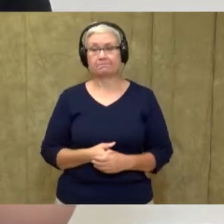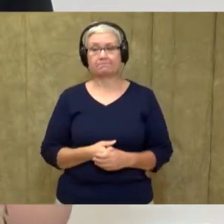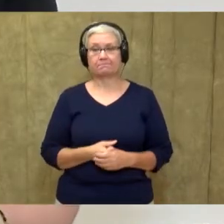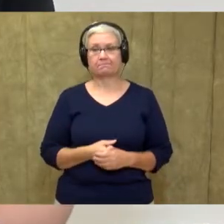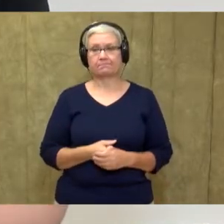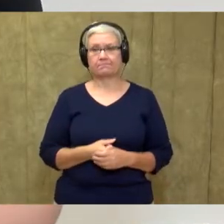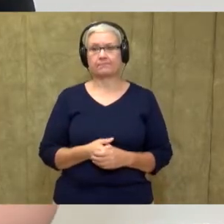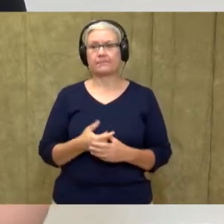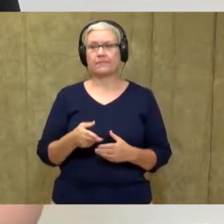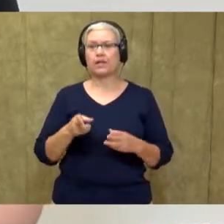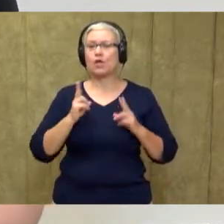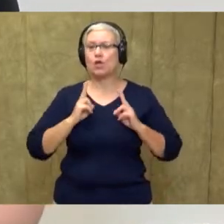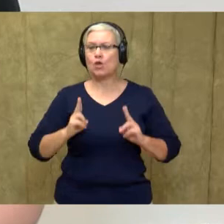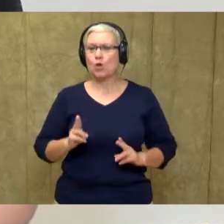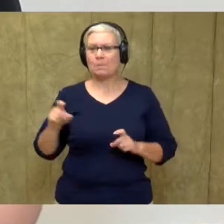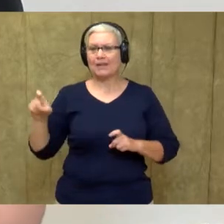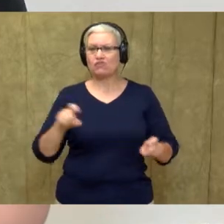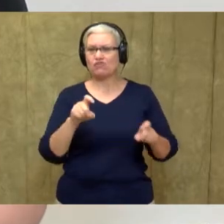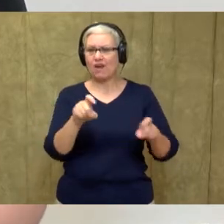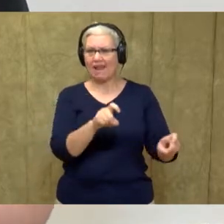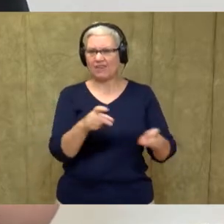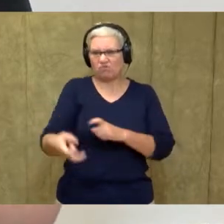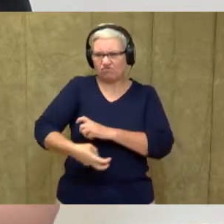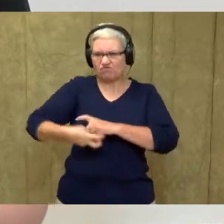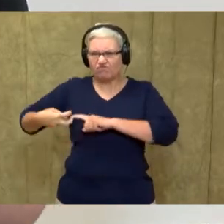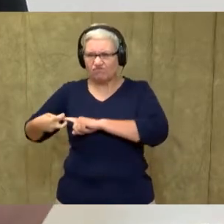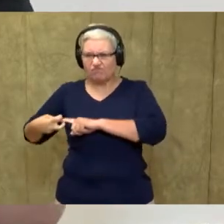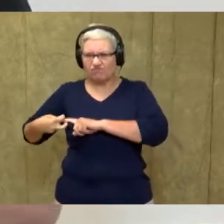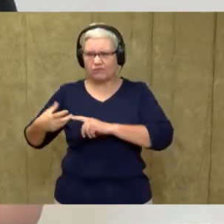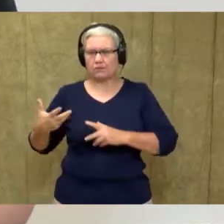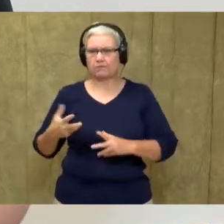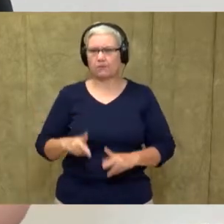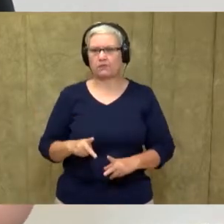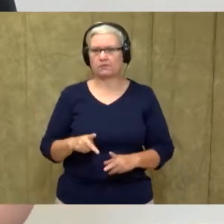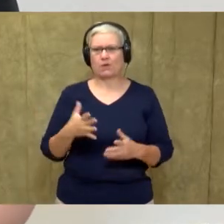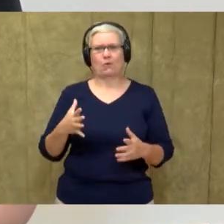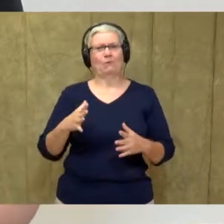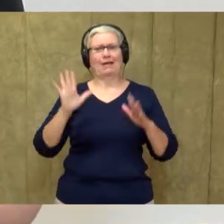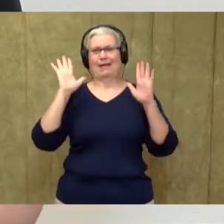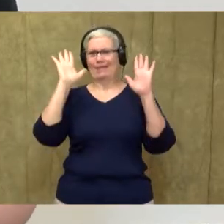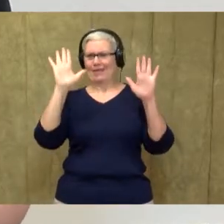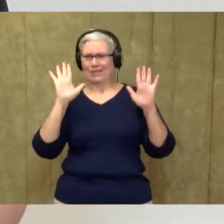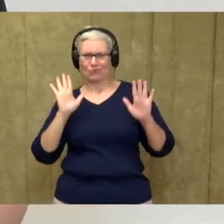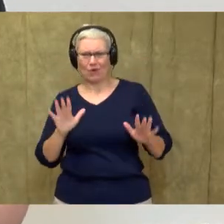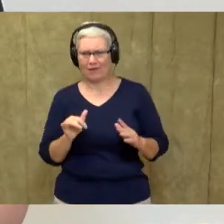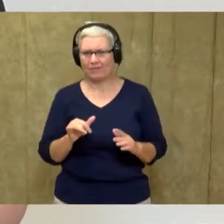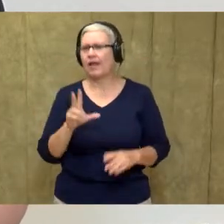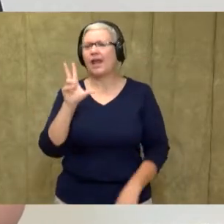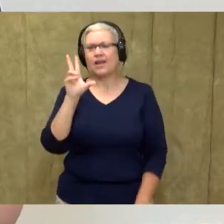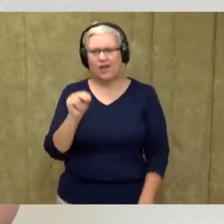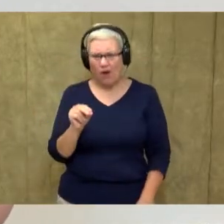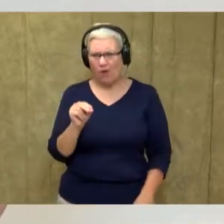you know, human trafficking, for example. No one's going to say, oh yeah, that's great, I love human trafficking. No one is going